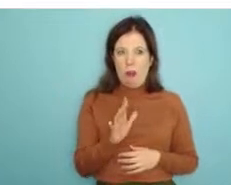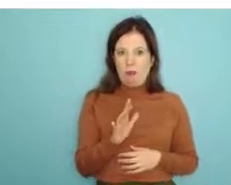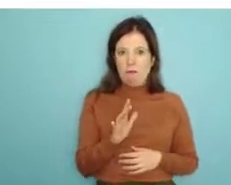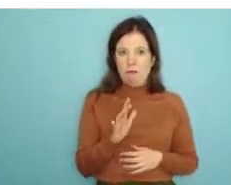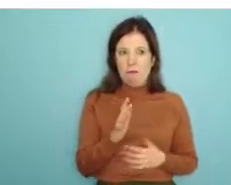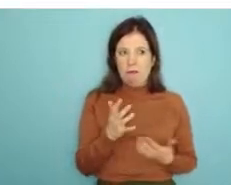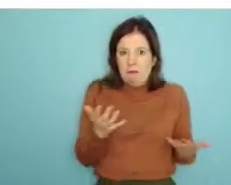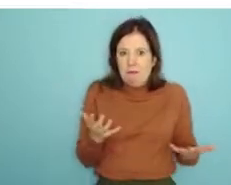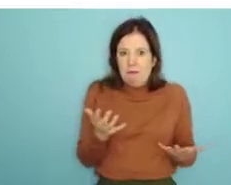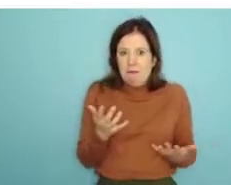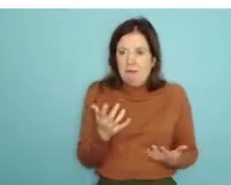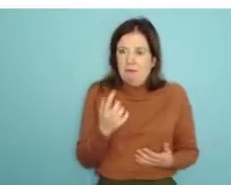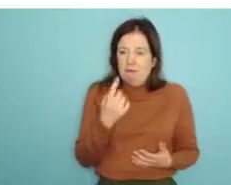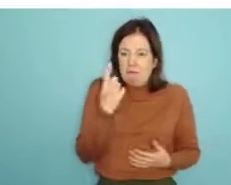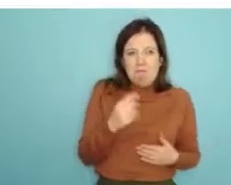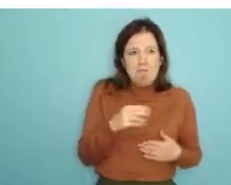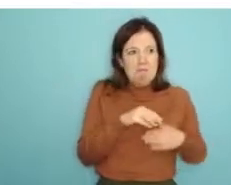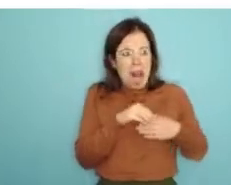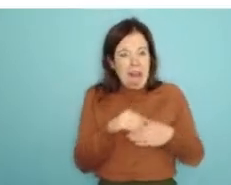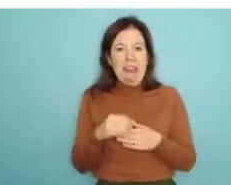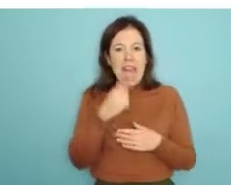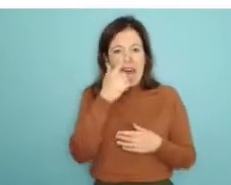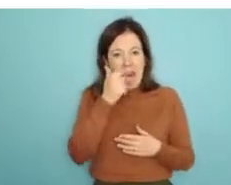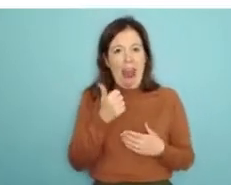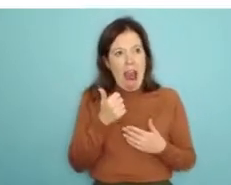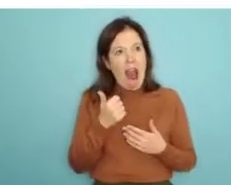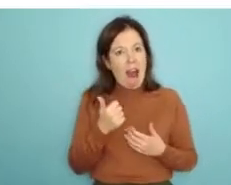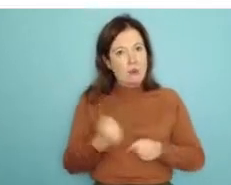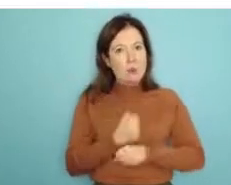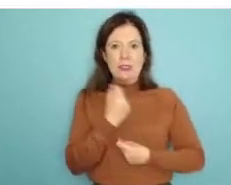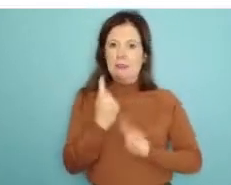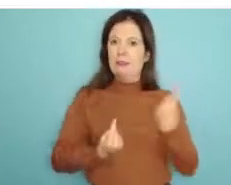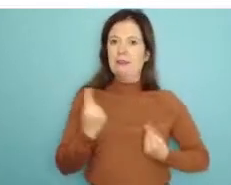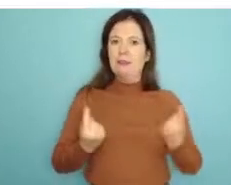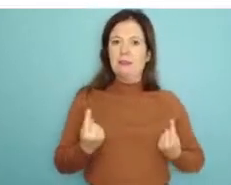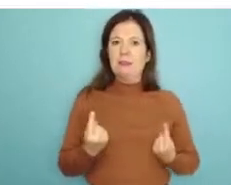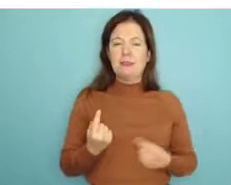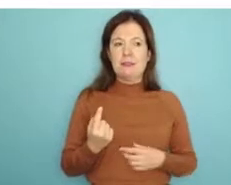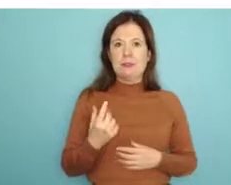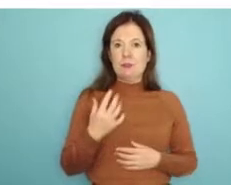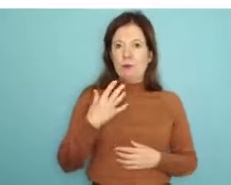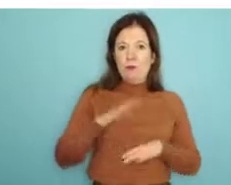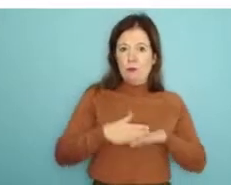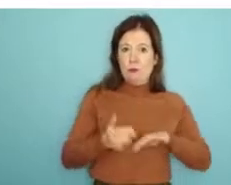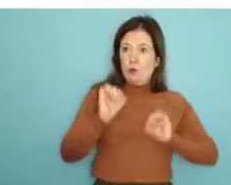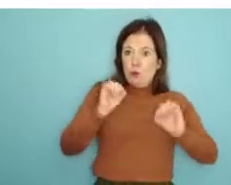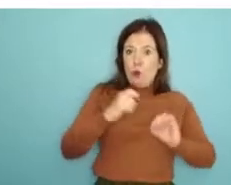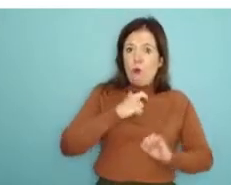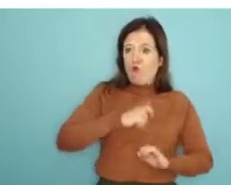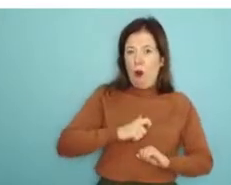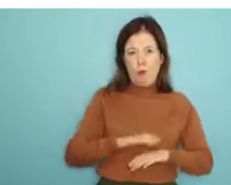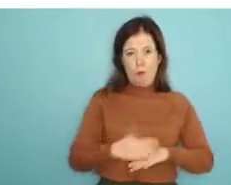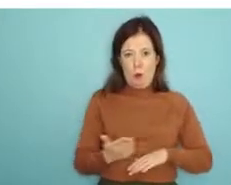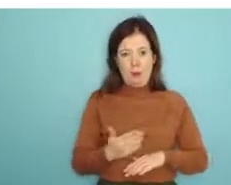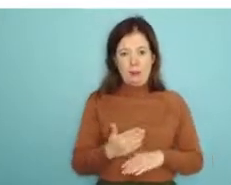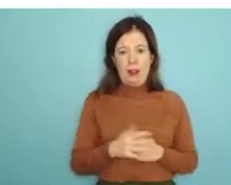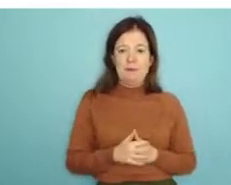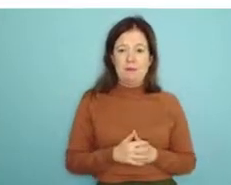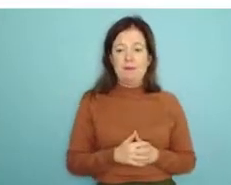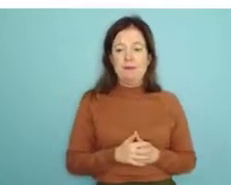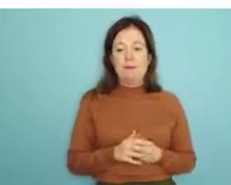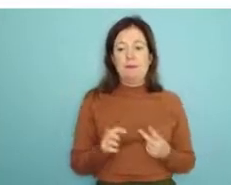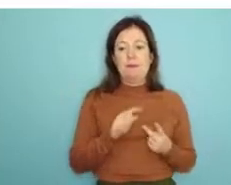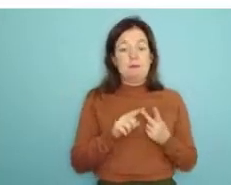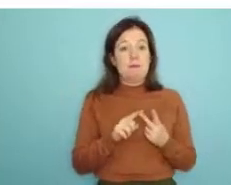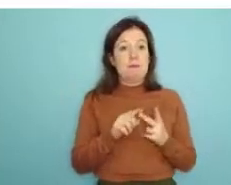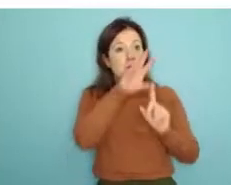showing up as a leader and making a difference to other people, regardless of what role you're in. And by learning from others, finding someone